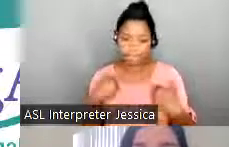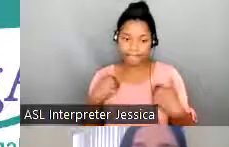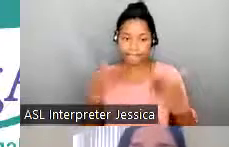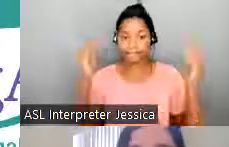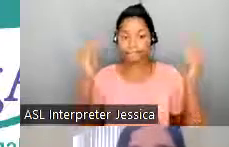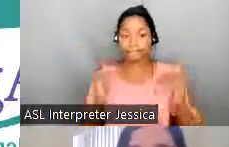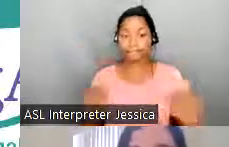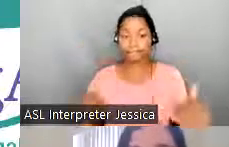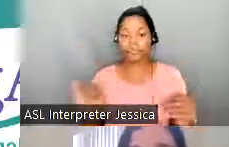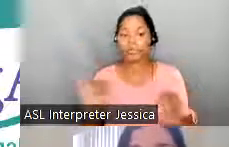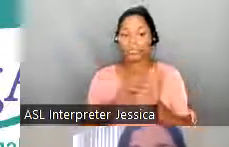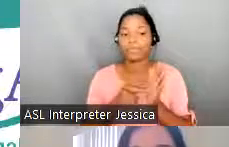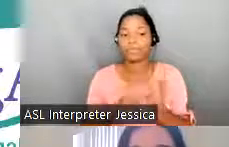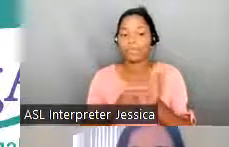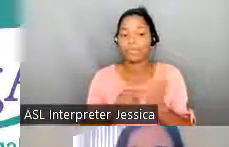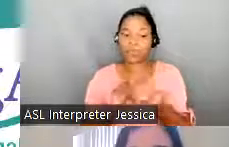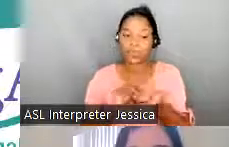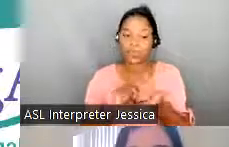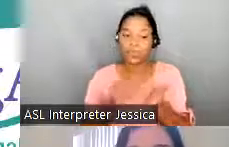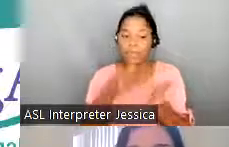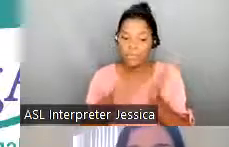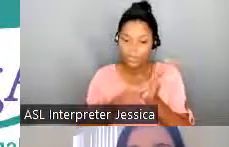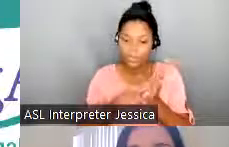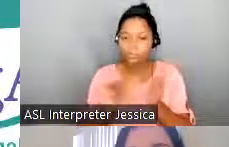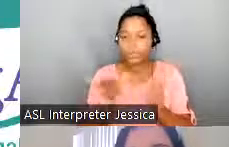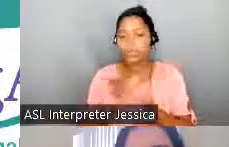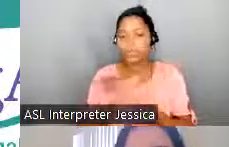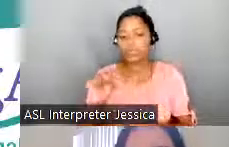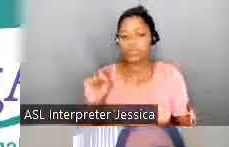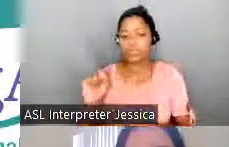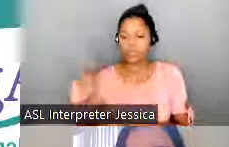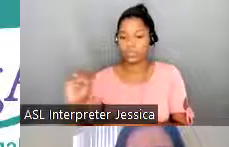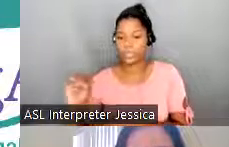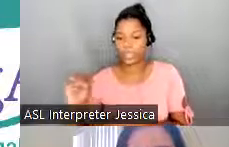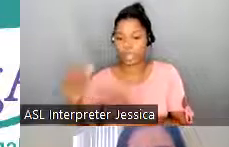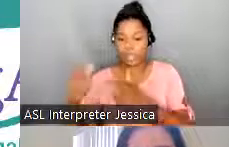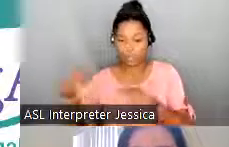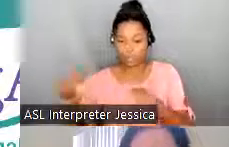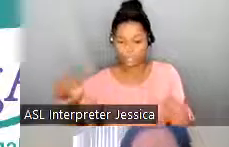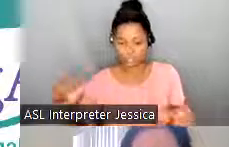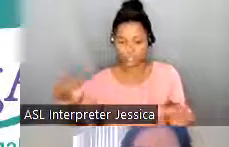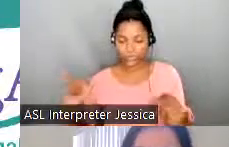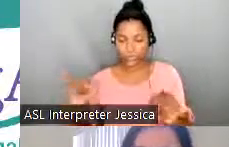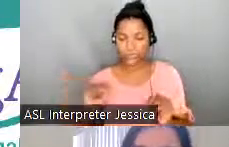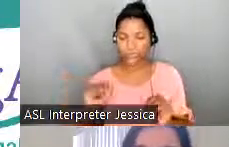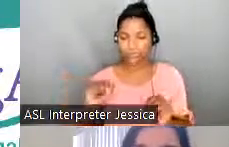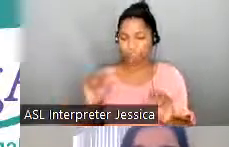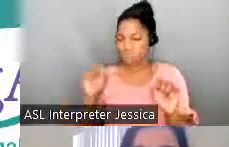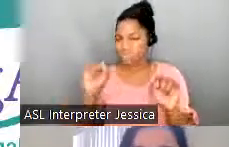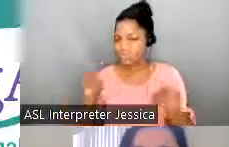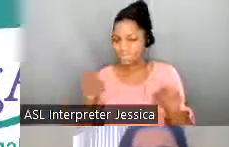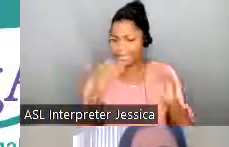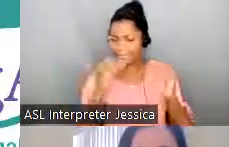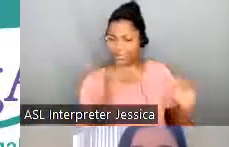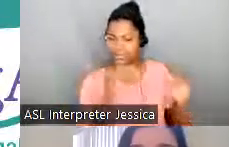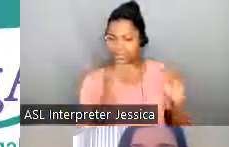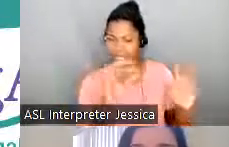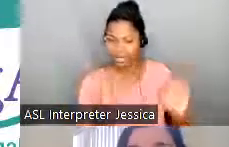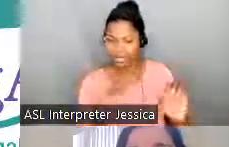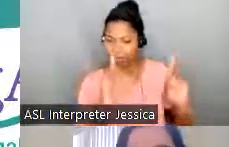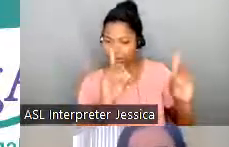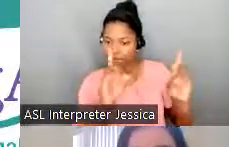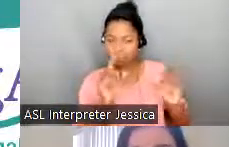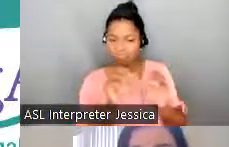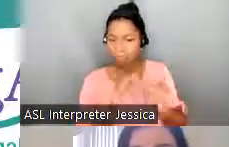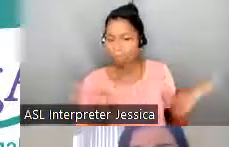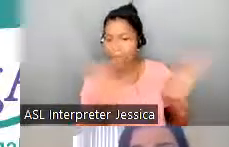also some sample newsletter and social media language that you can use to provide education on the importance of social engagement